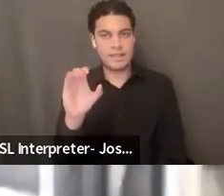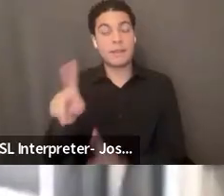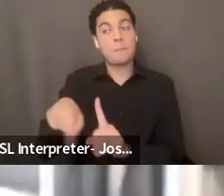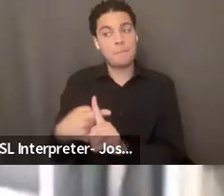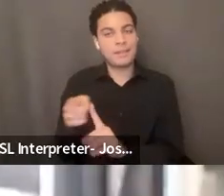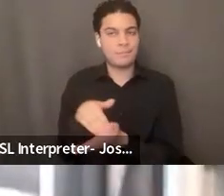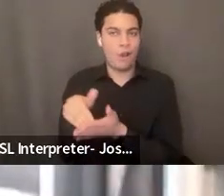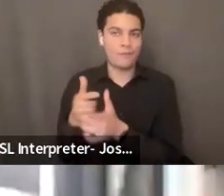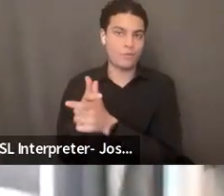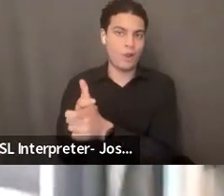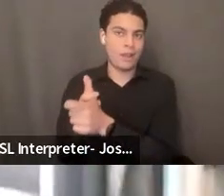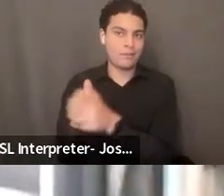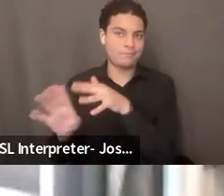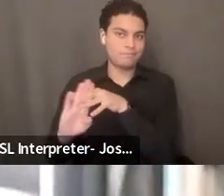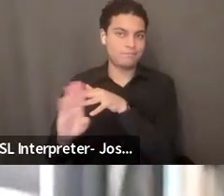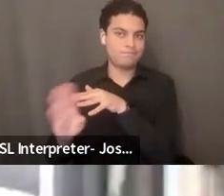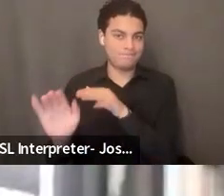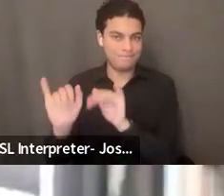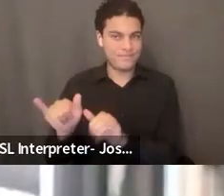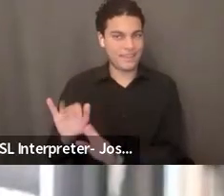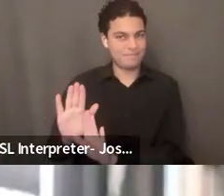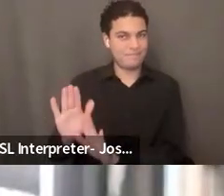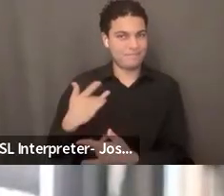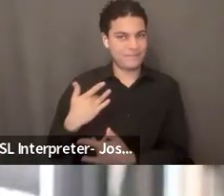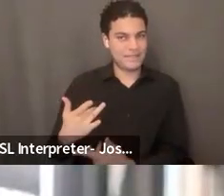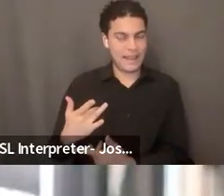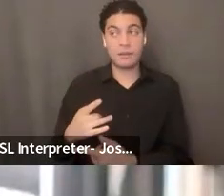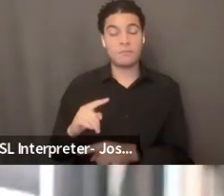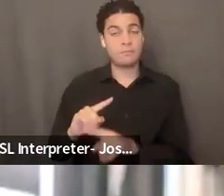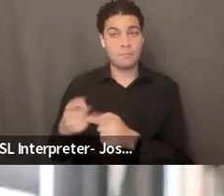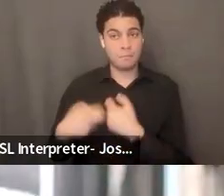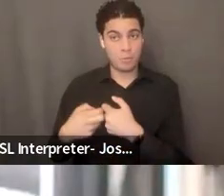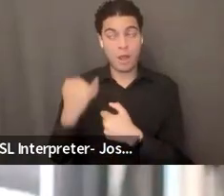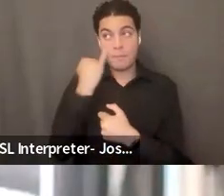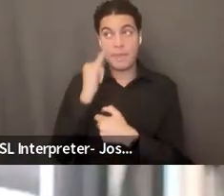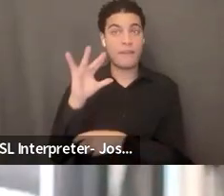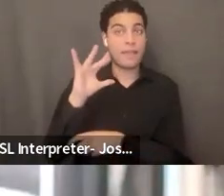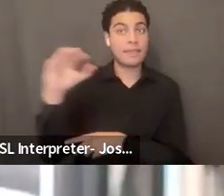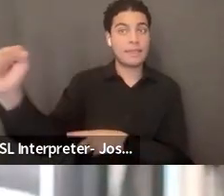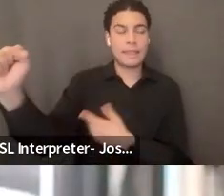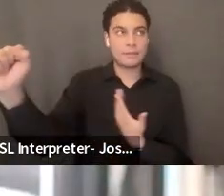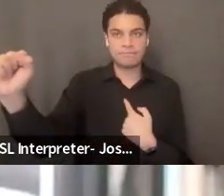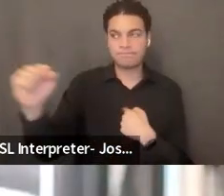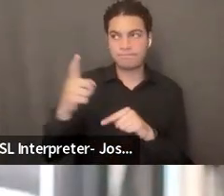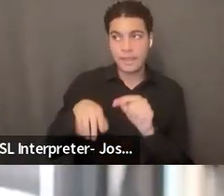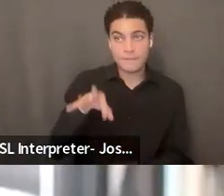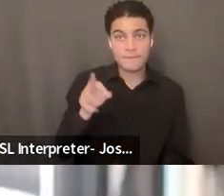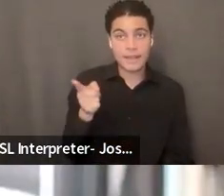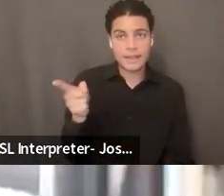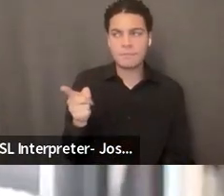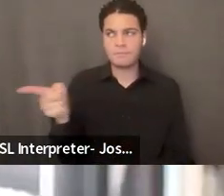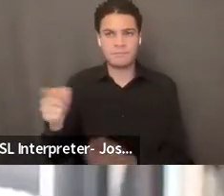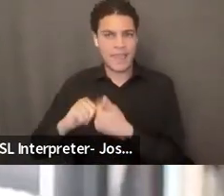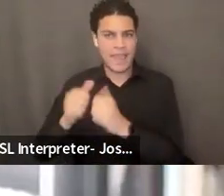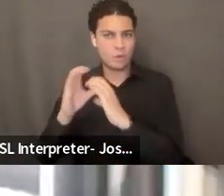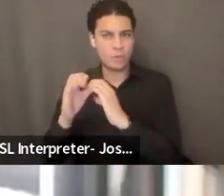the event he does this, he has no way to tell anybody who he is, who his mom and dad are, how to get home, which creates a huge problem for